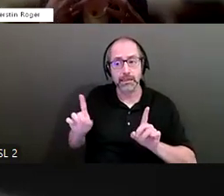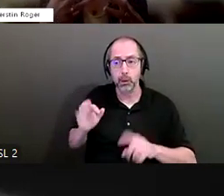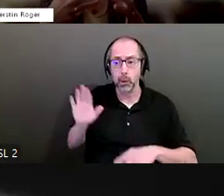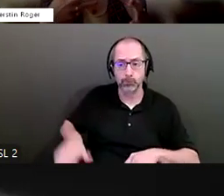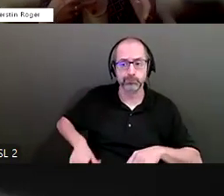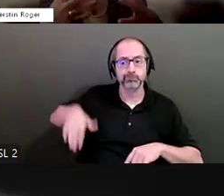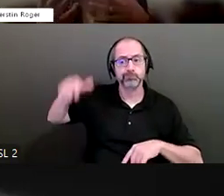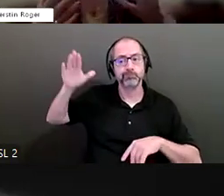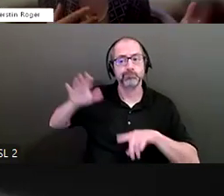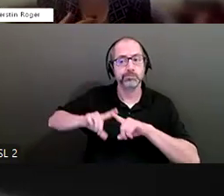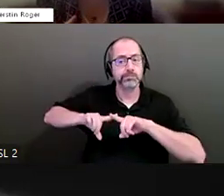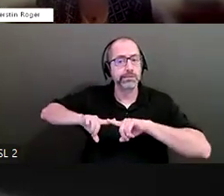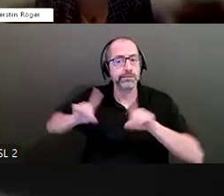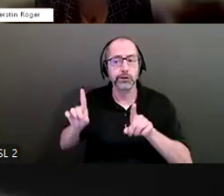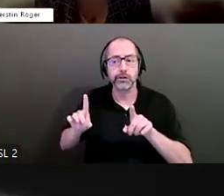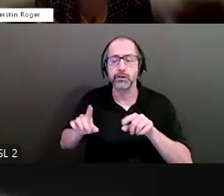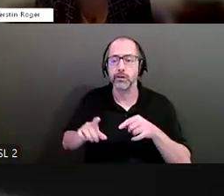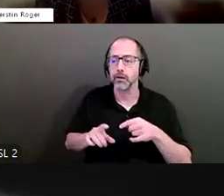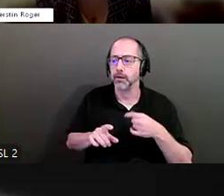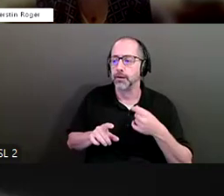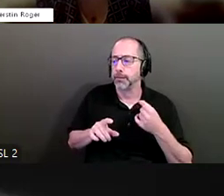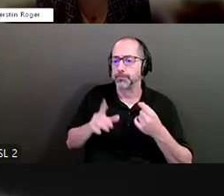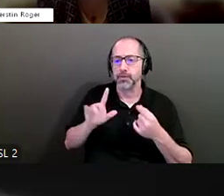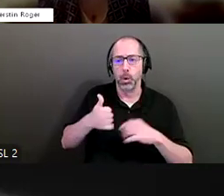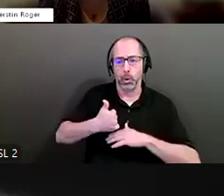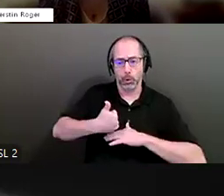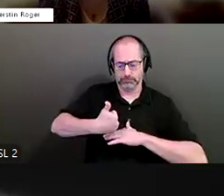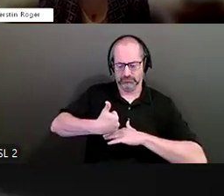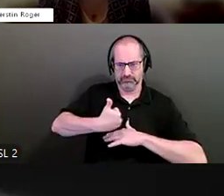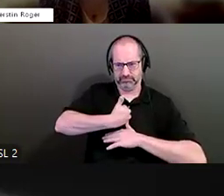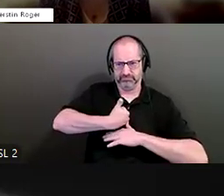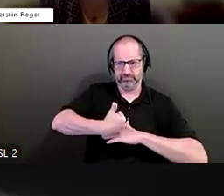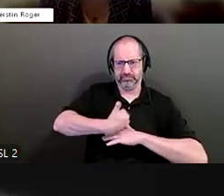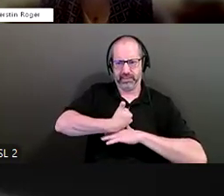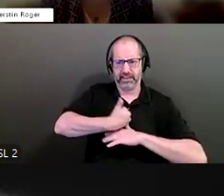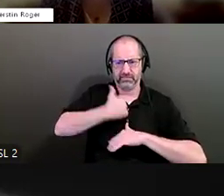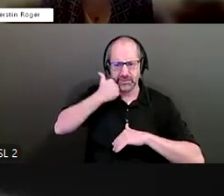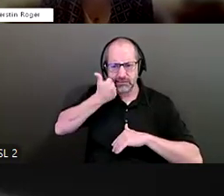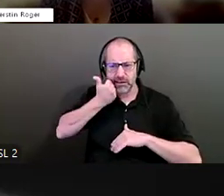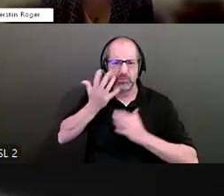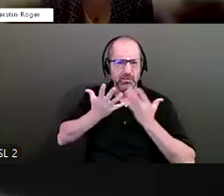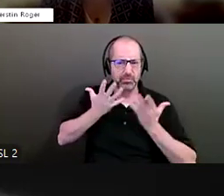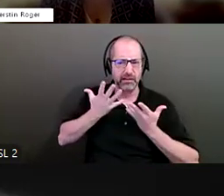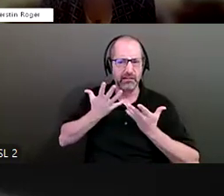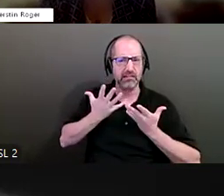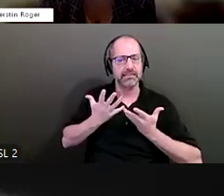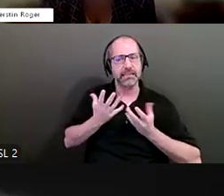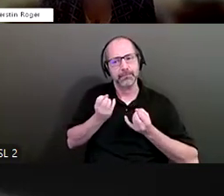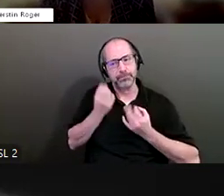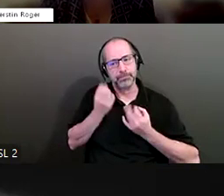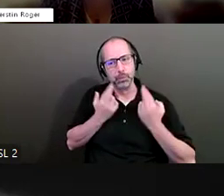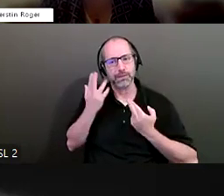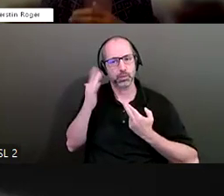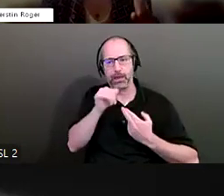predisposition or again, as we talked earlier, self-blame or shame, there can be many reasons for this, but not calling it